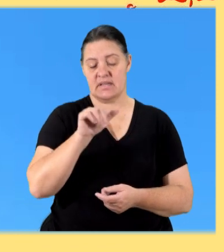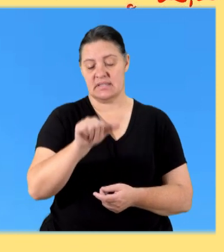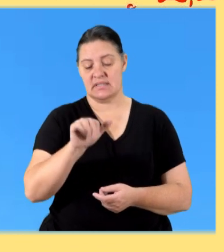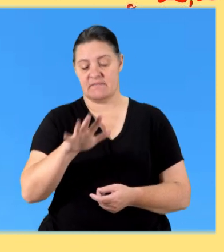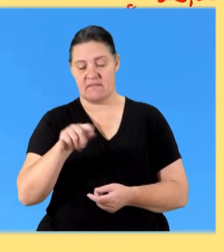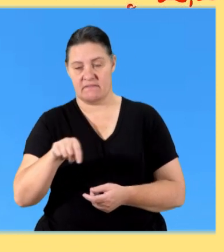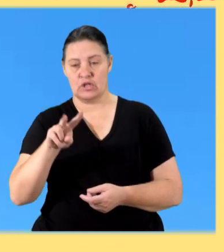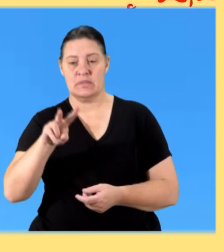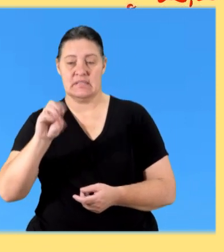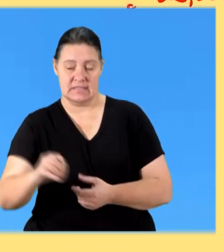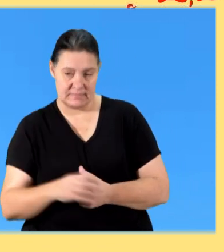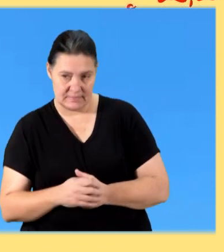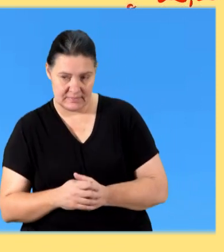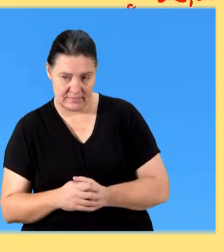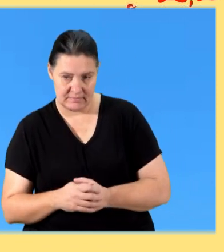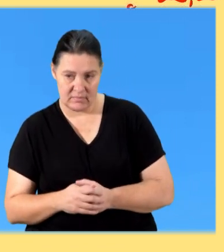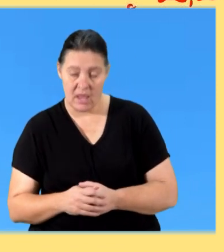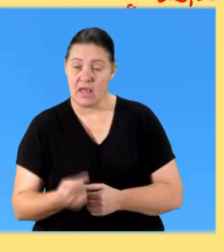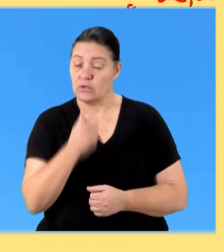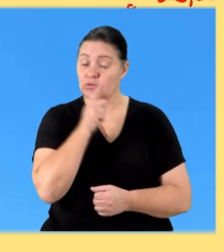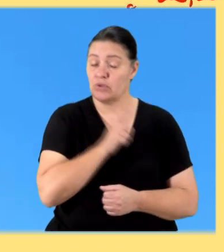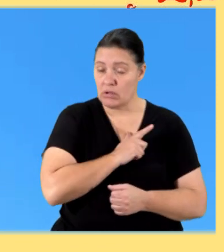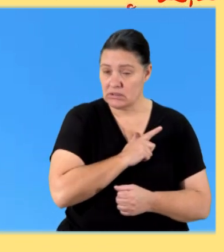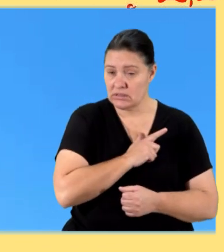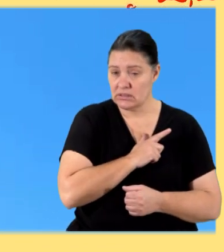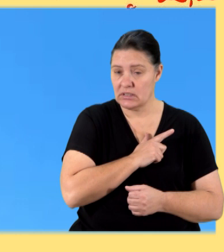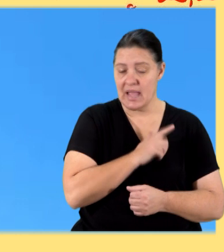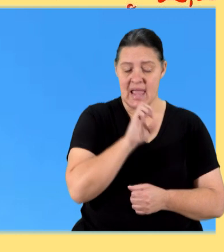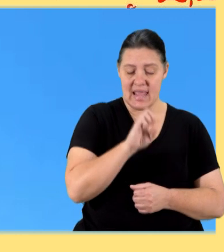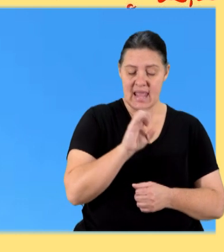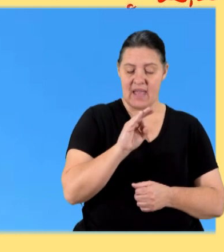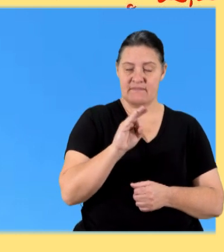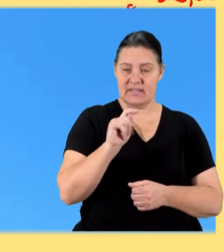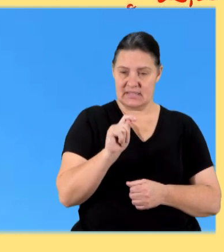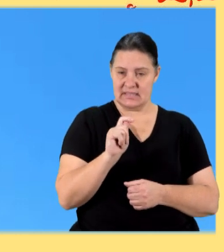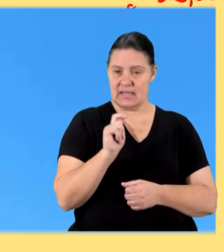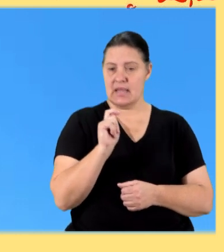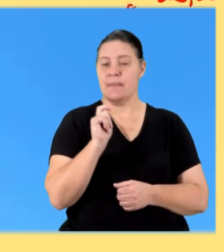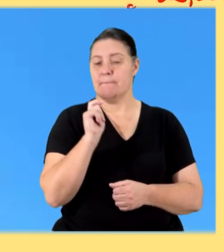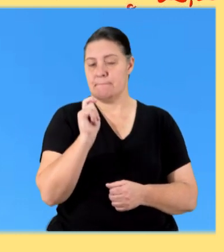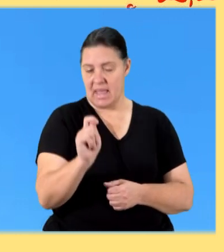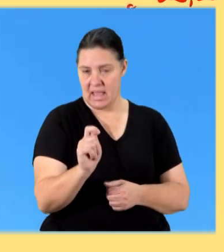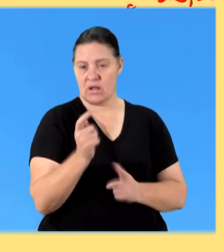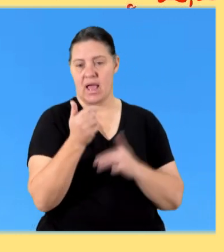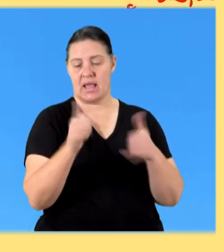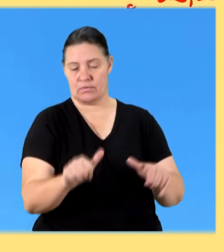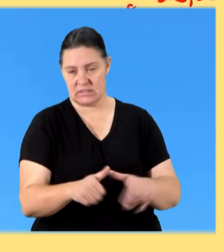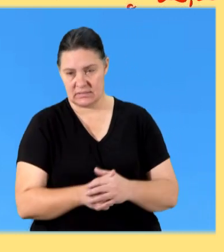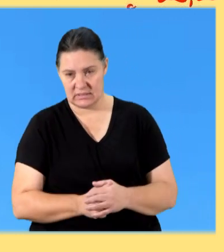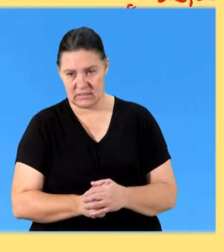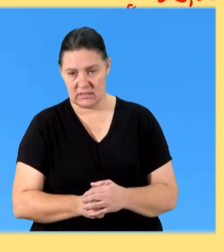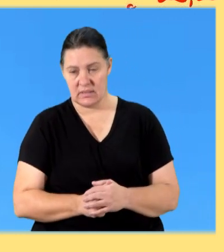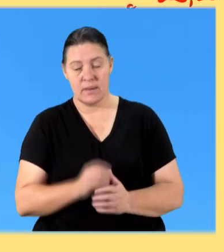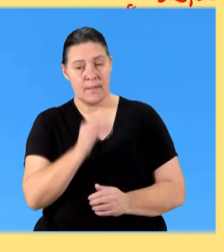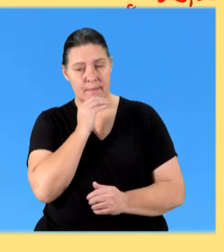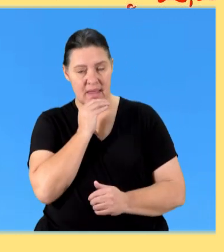565 rands and 20. And they have told us that an EFT was made to settle the account. That